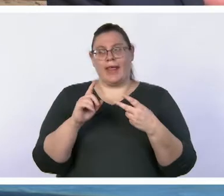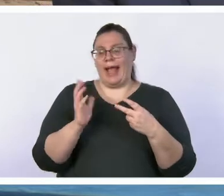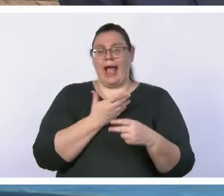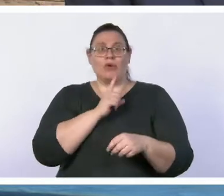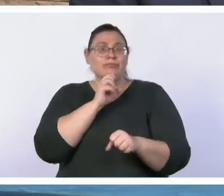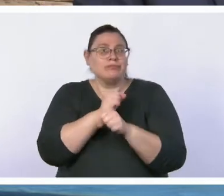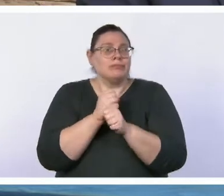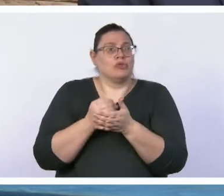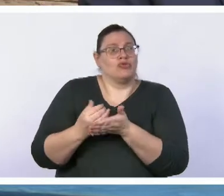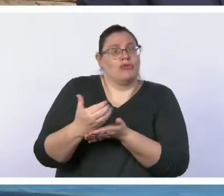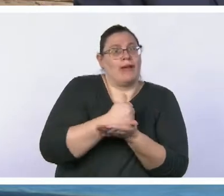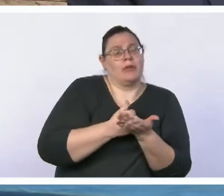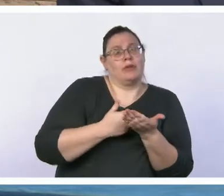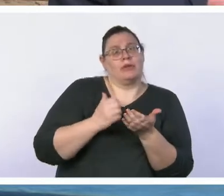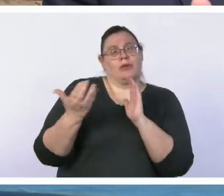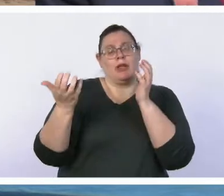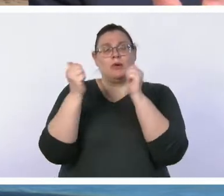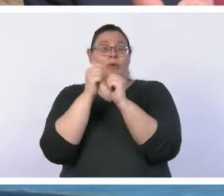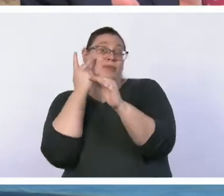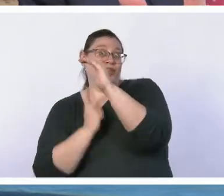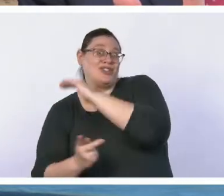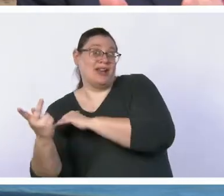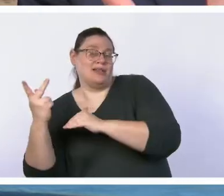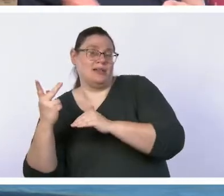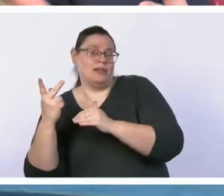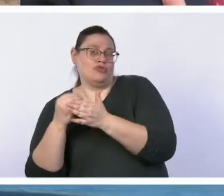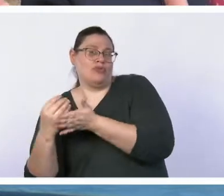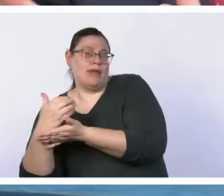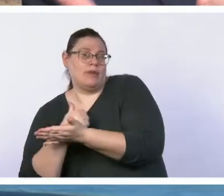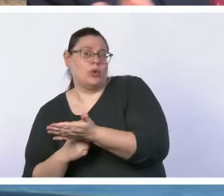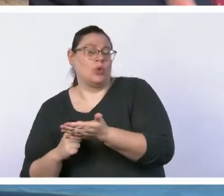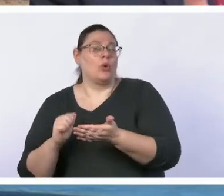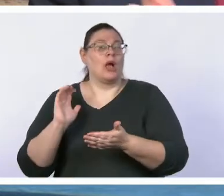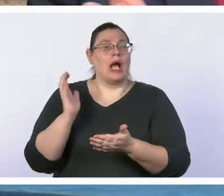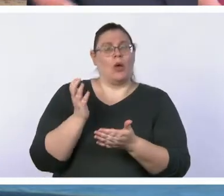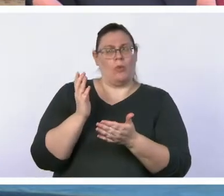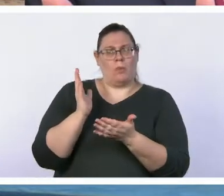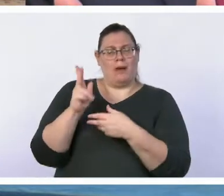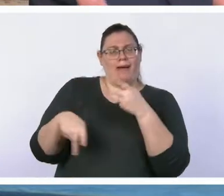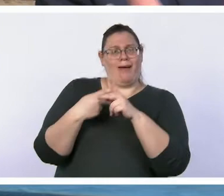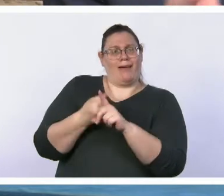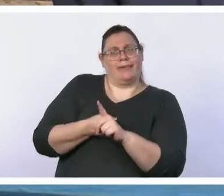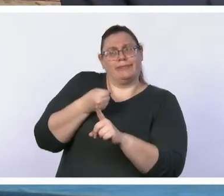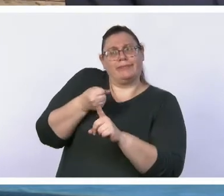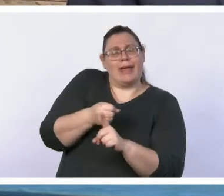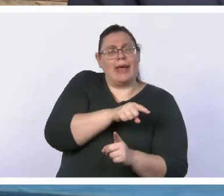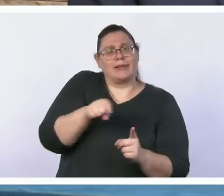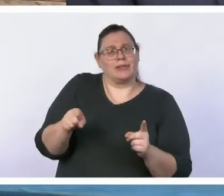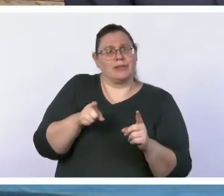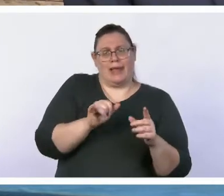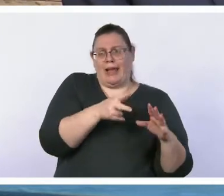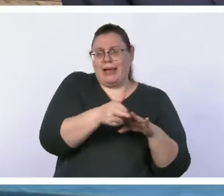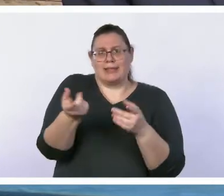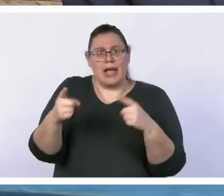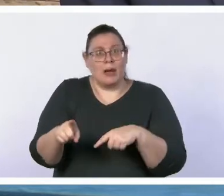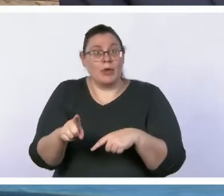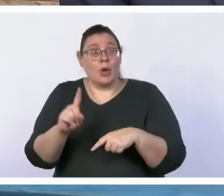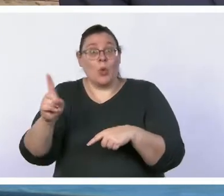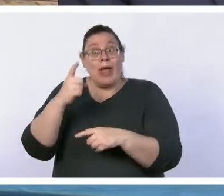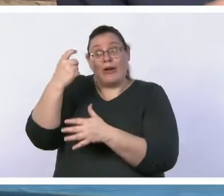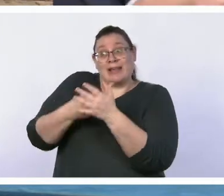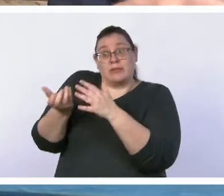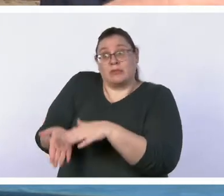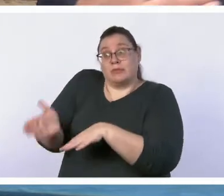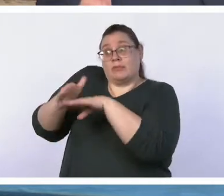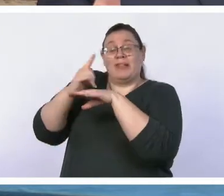actual revenues compared to our projected revenues? What sorts of impacts are these cuts having? Where have we had increased expenses because of